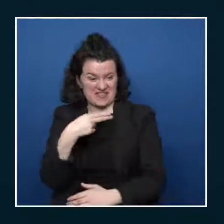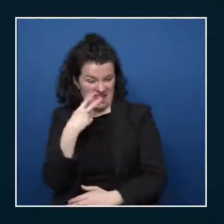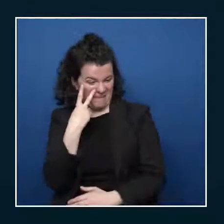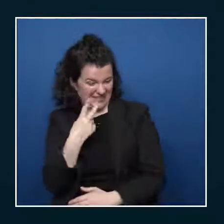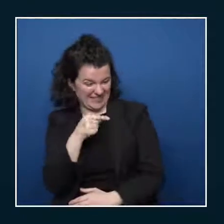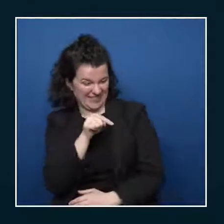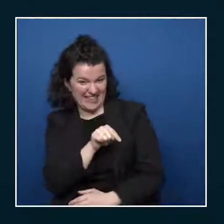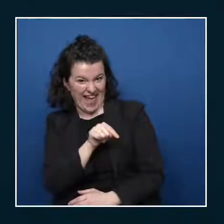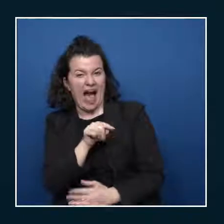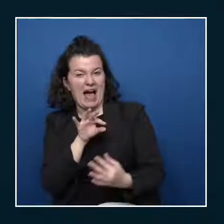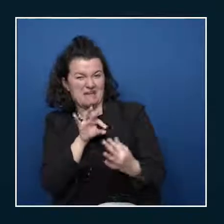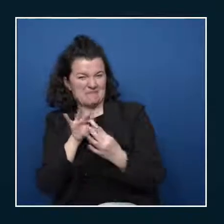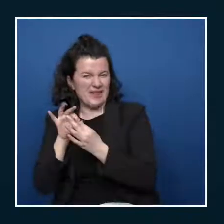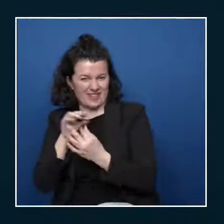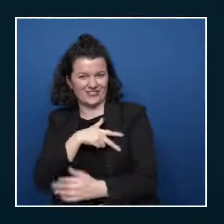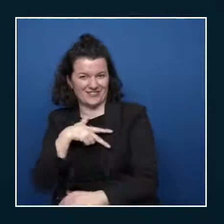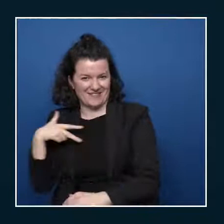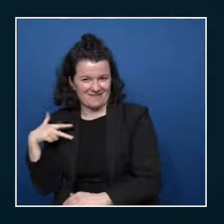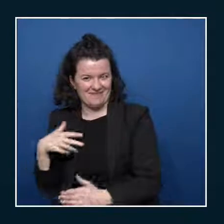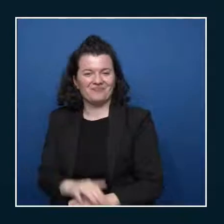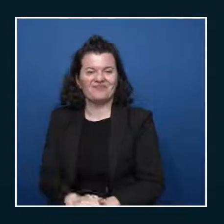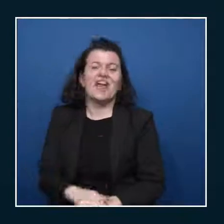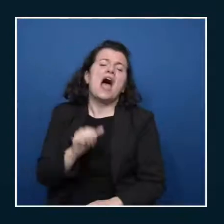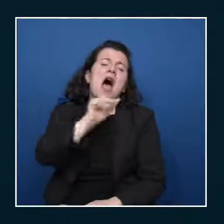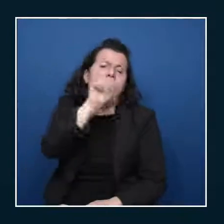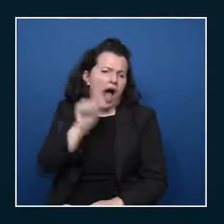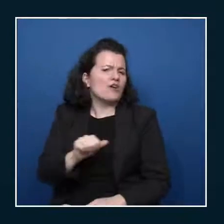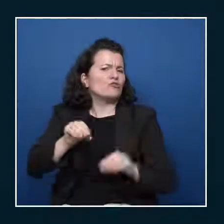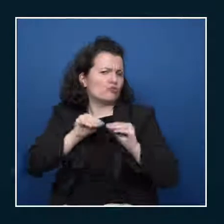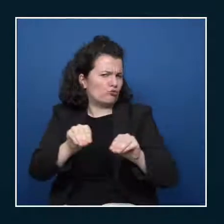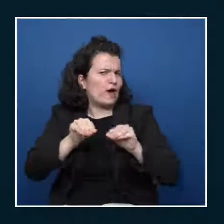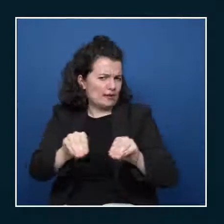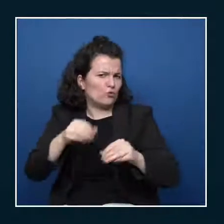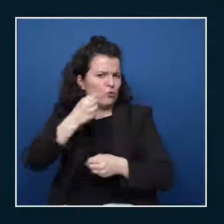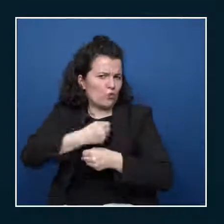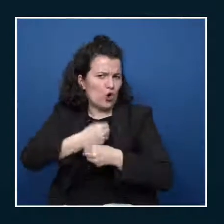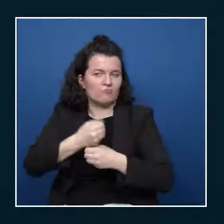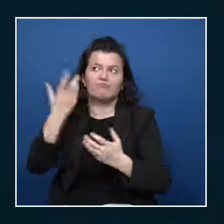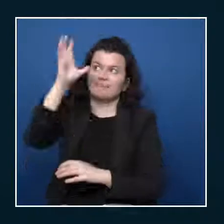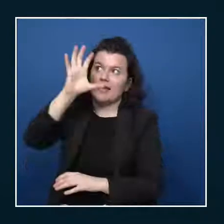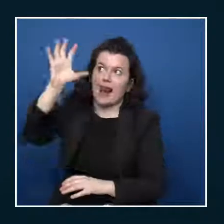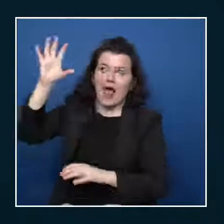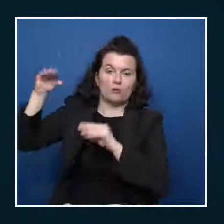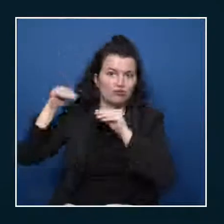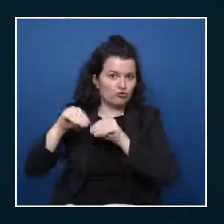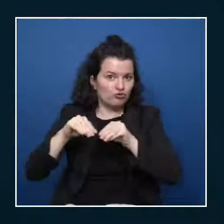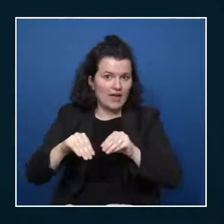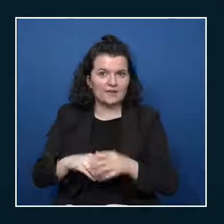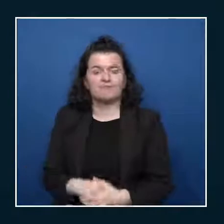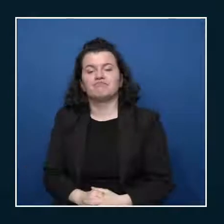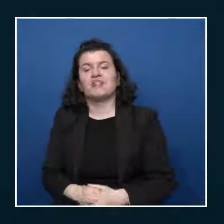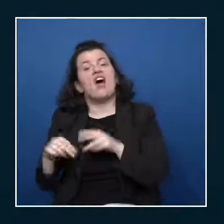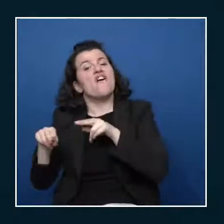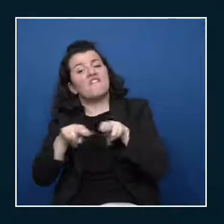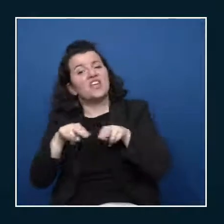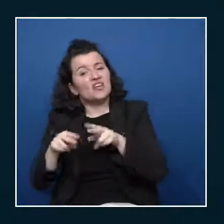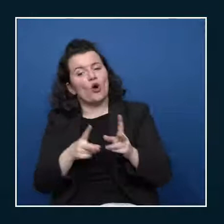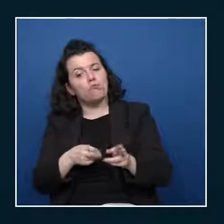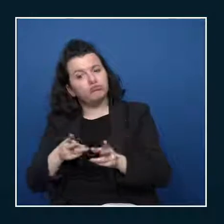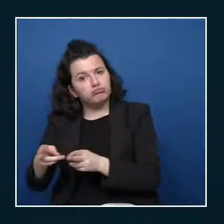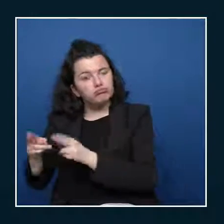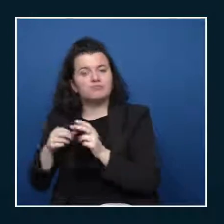work as a Azure trainer, cloud trainer, maker of videos and wearing of hats. I'm an Azure